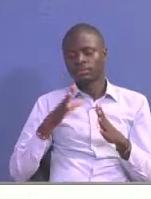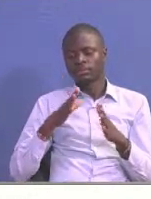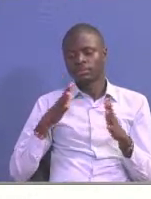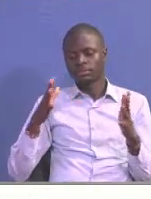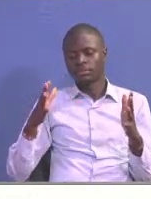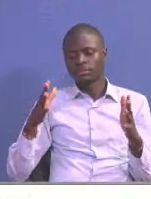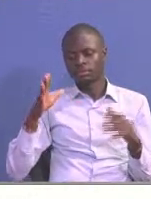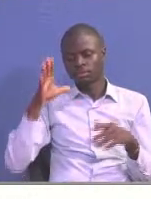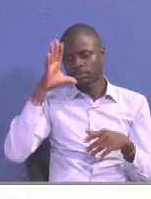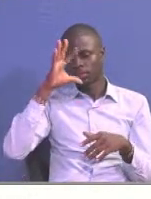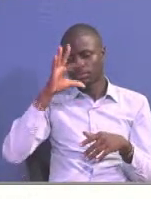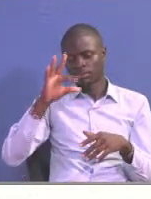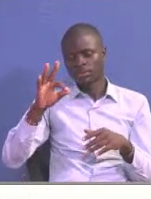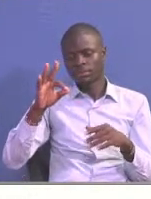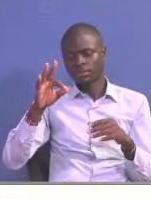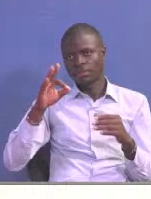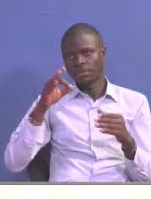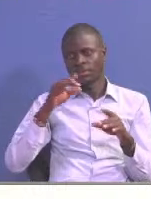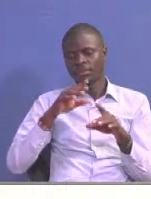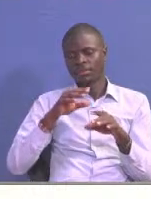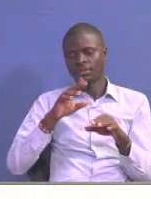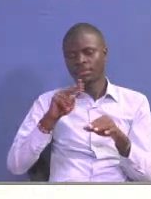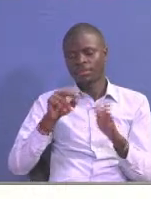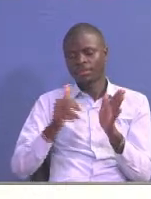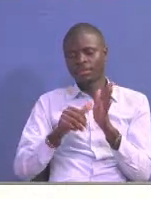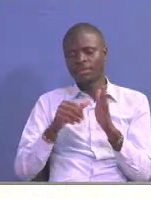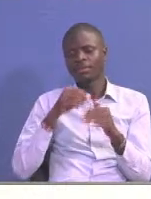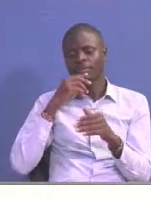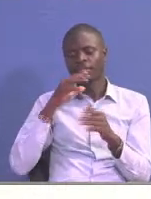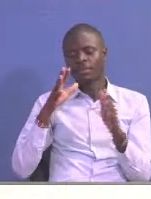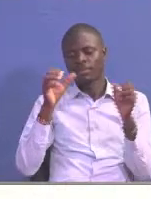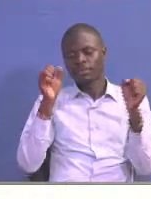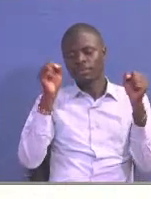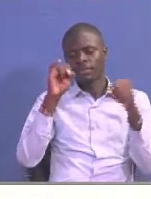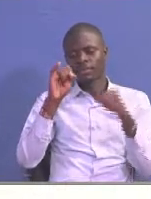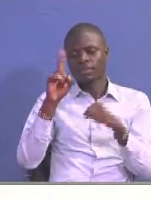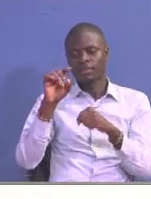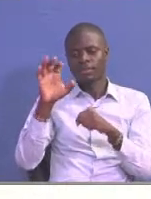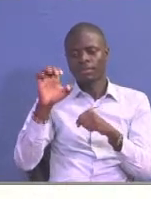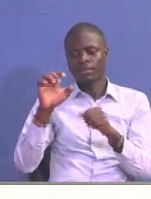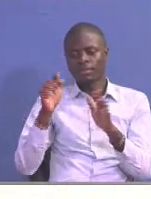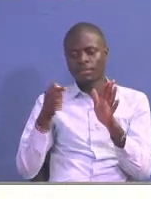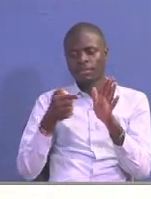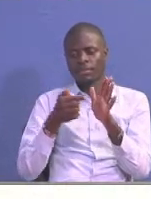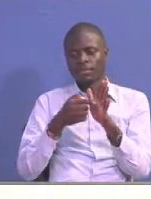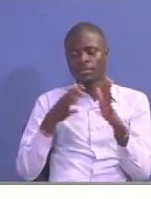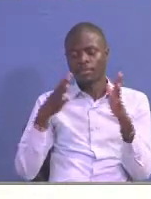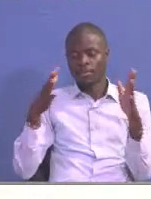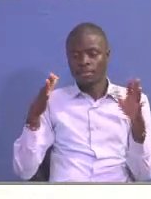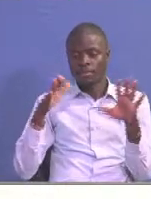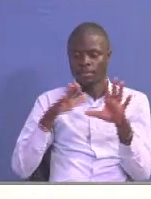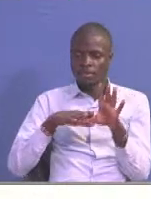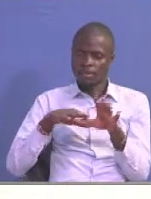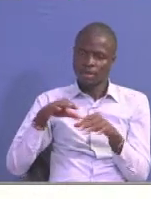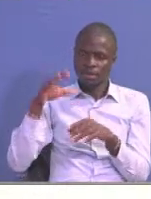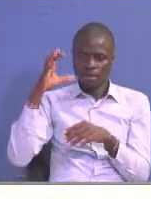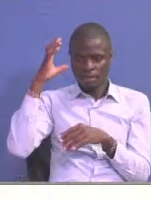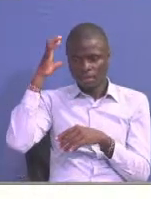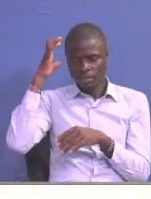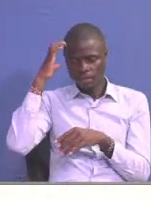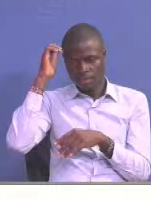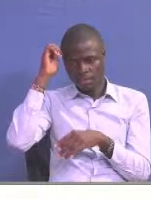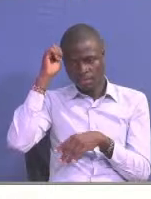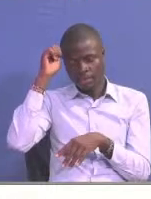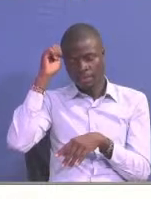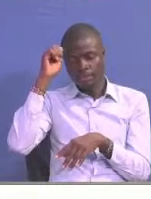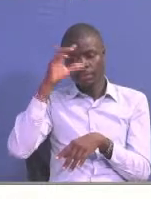in spite of his size. We appreciate this is a giant in diplomacy, a giant in